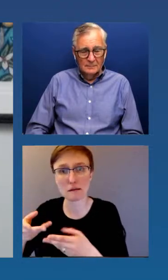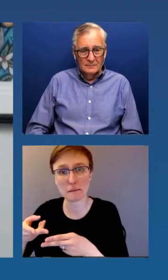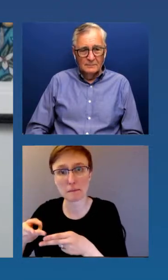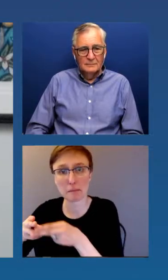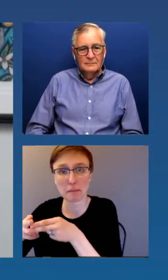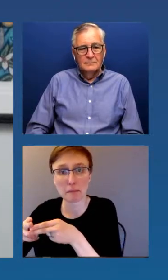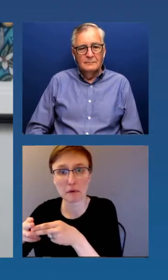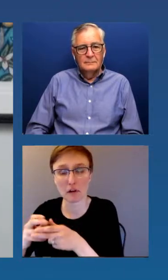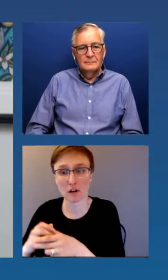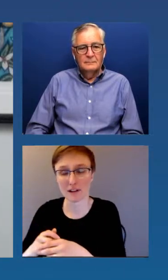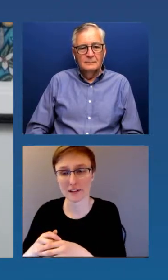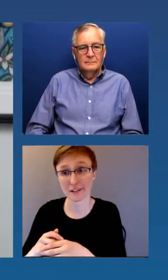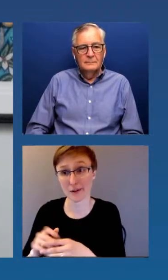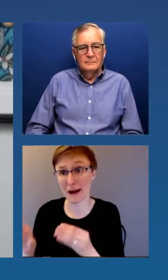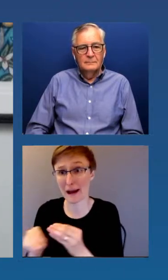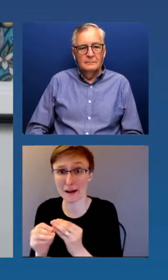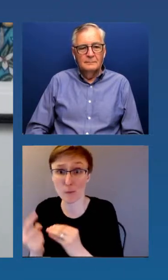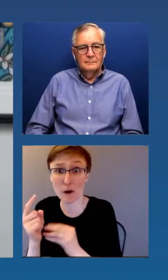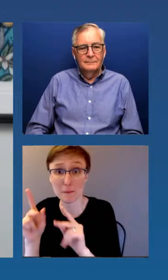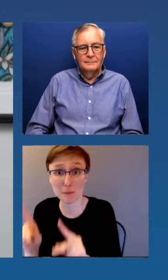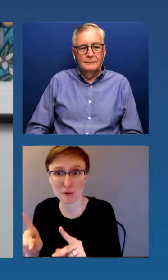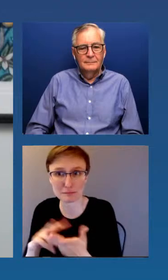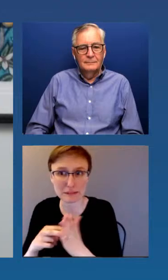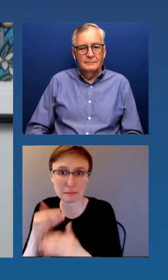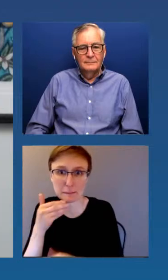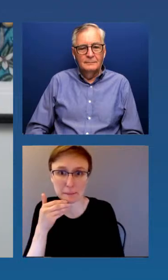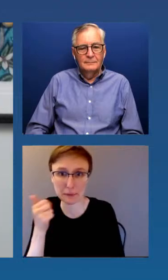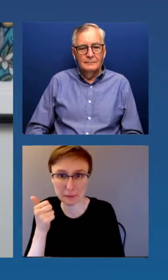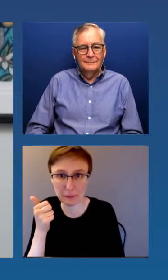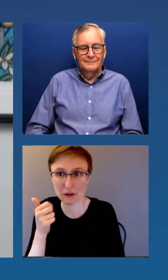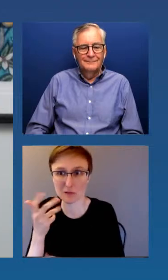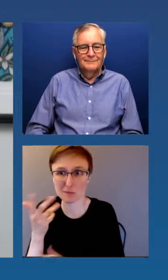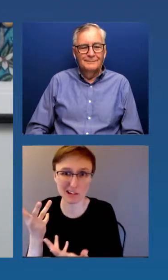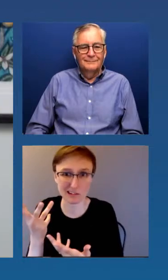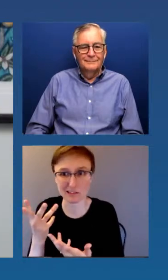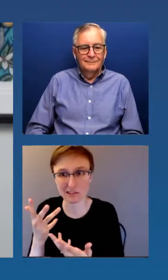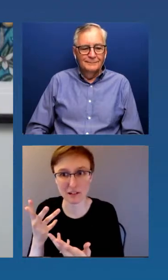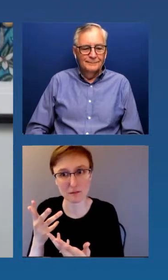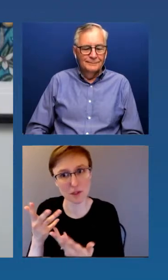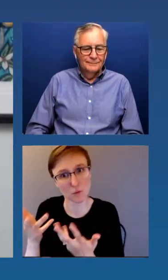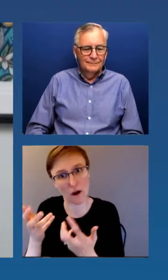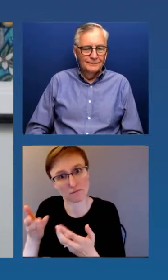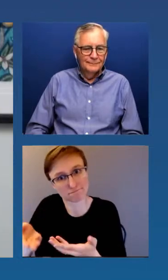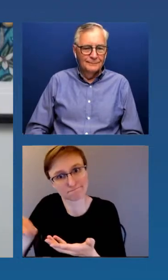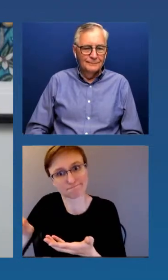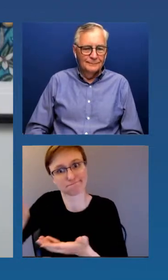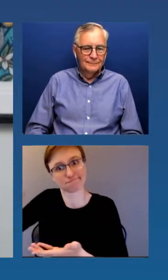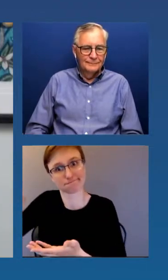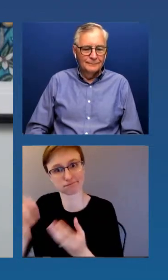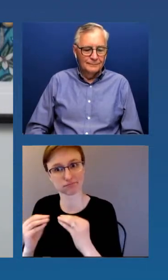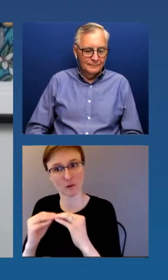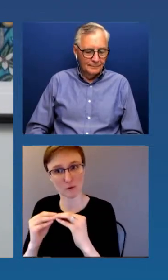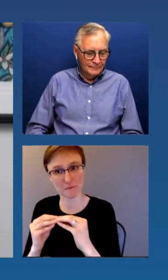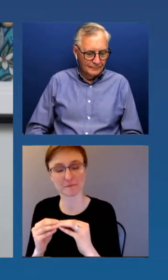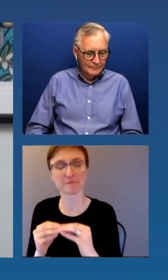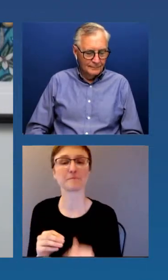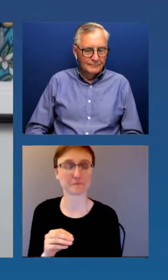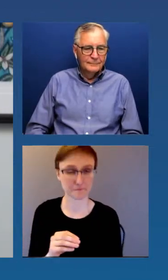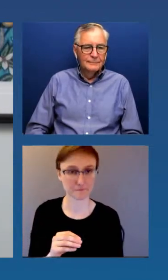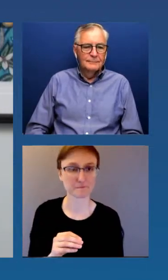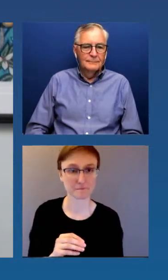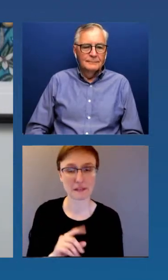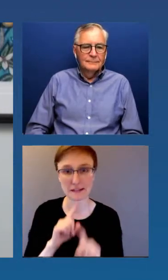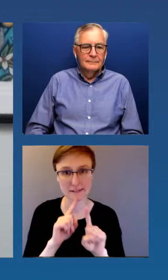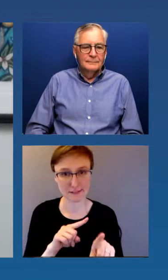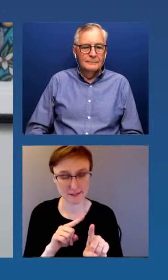person gets vaccinated, that's better, but it's not better enough. So yes, I did hint at this in my comments in that